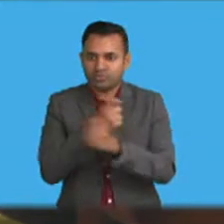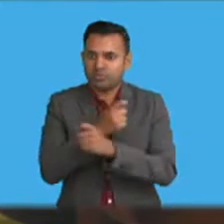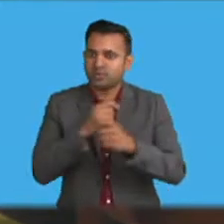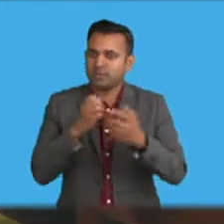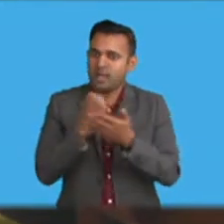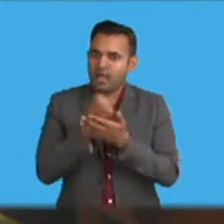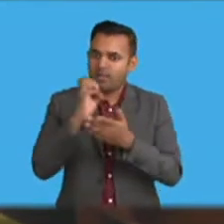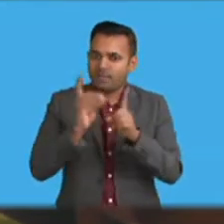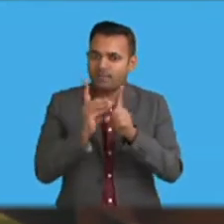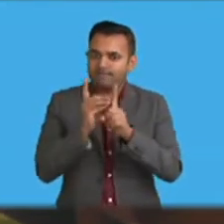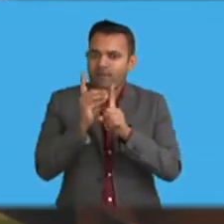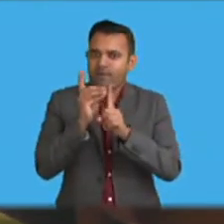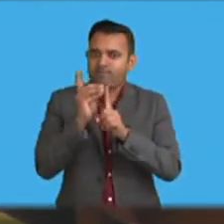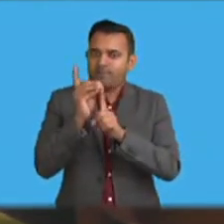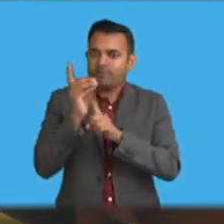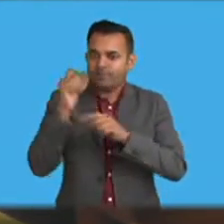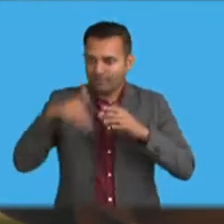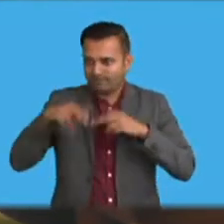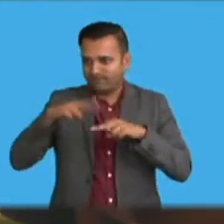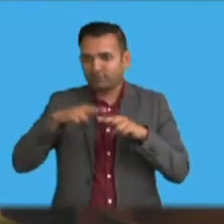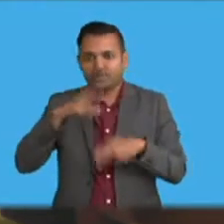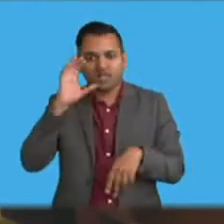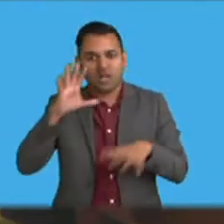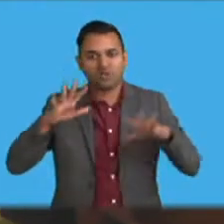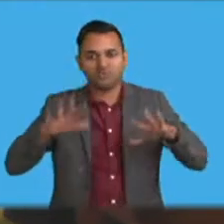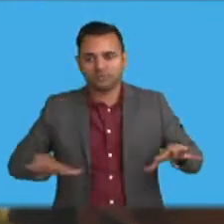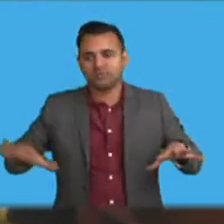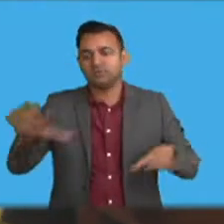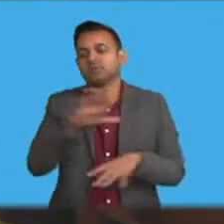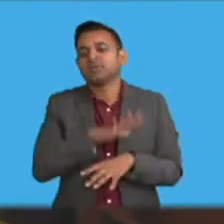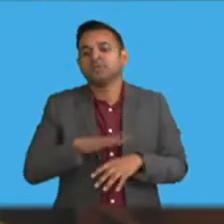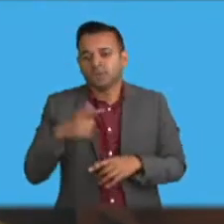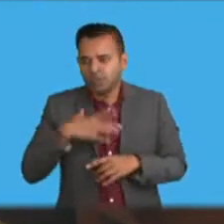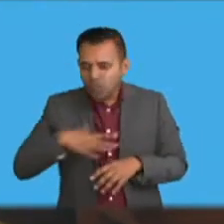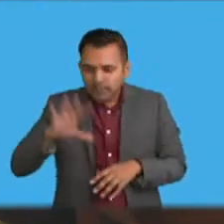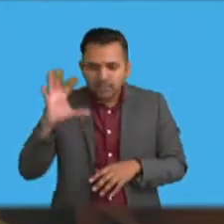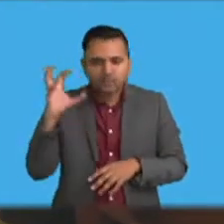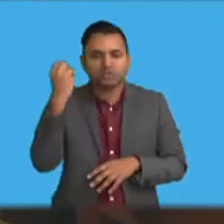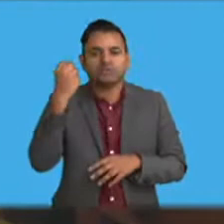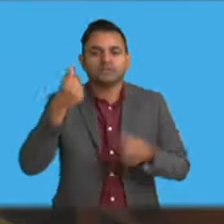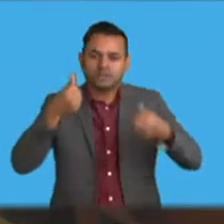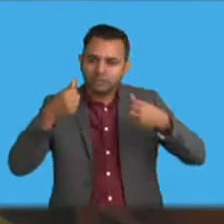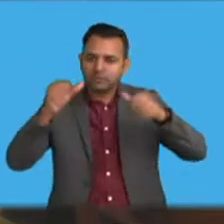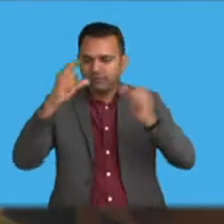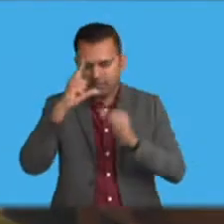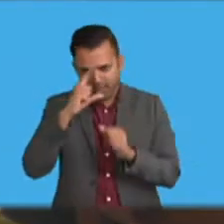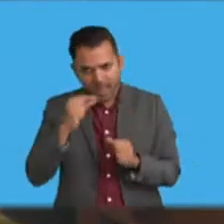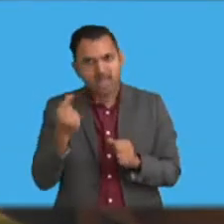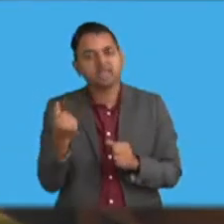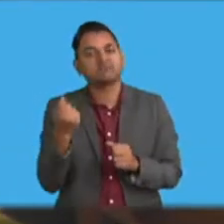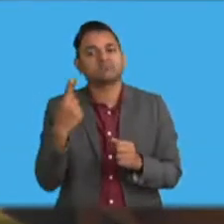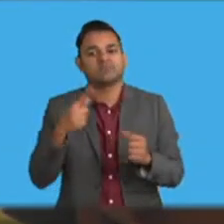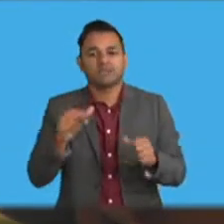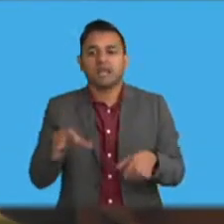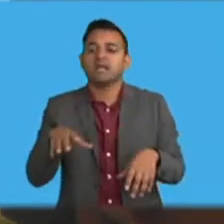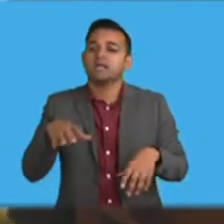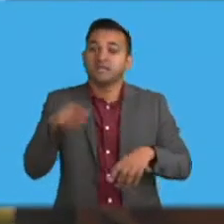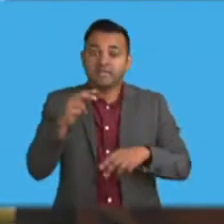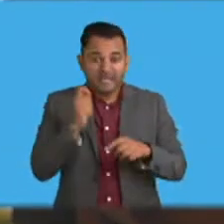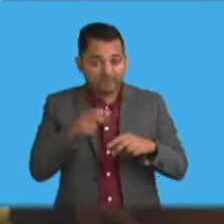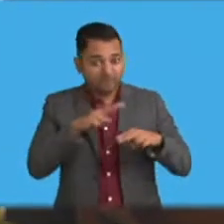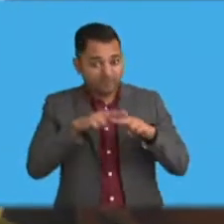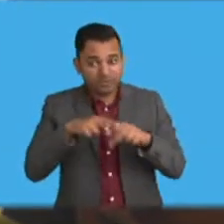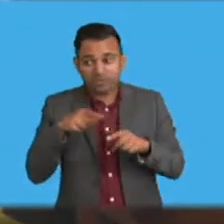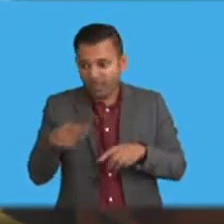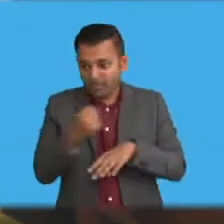what the Fijian government intends to achieve. This can be realized if the Fijian government provides the right framework, which we do, the